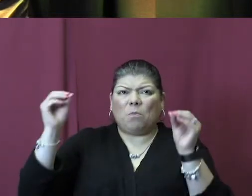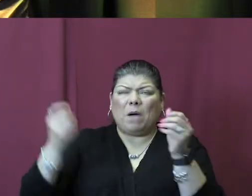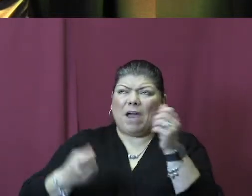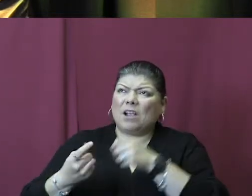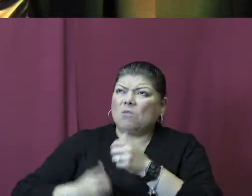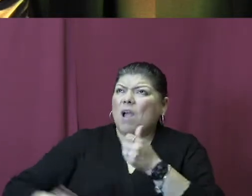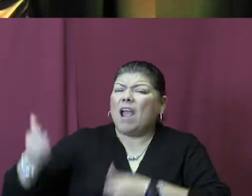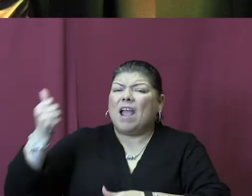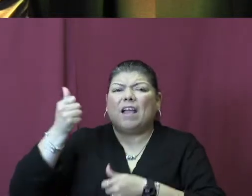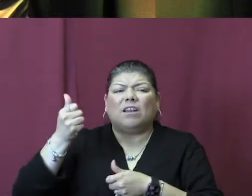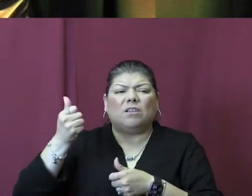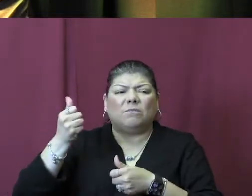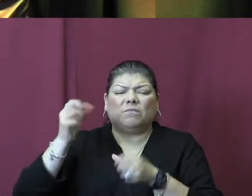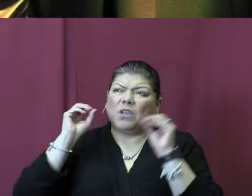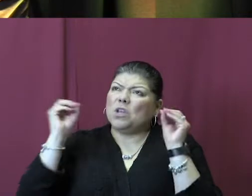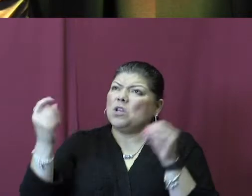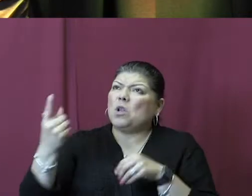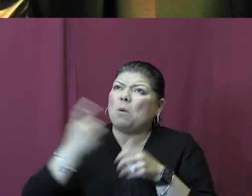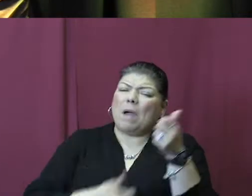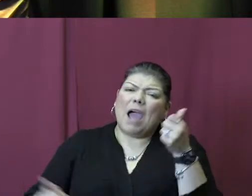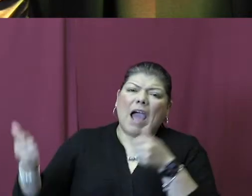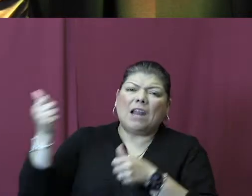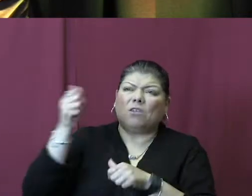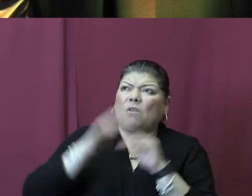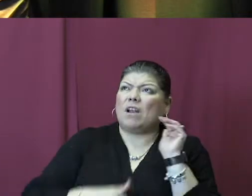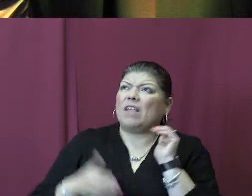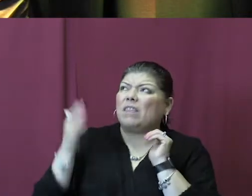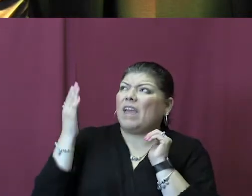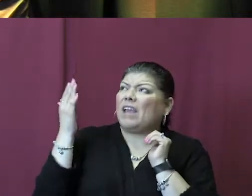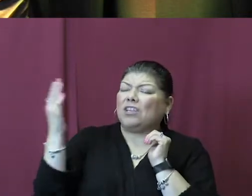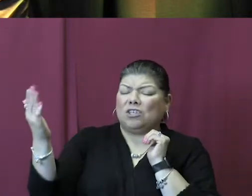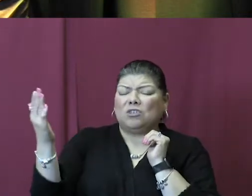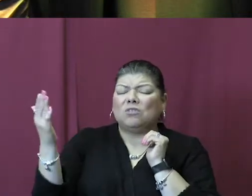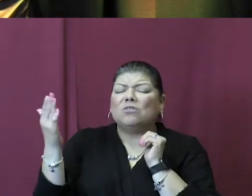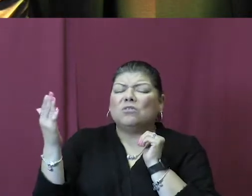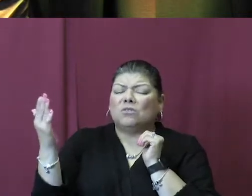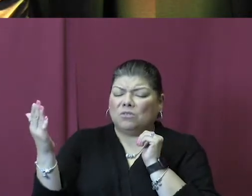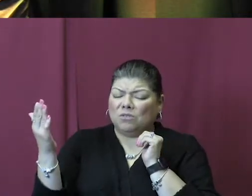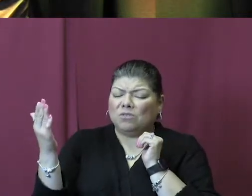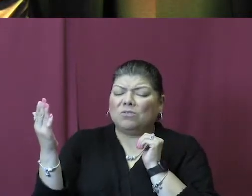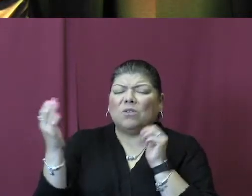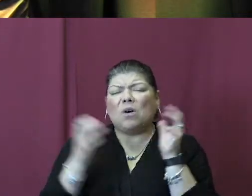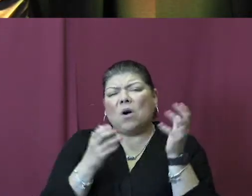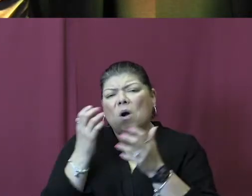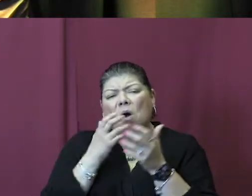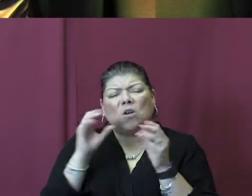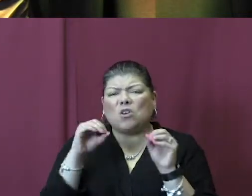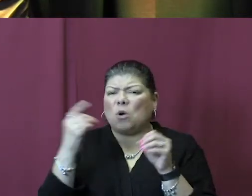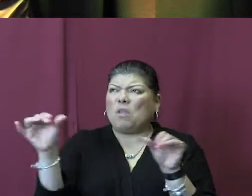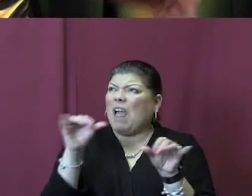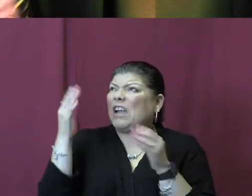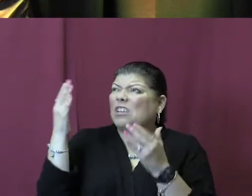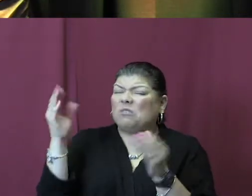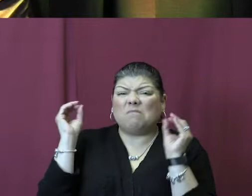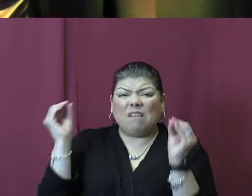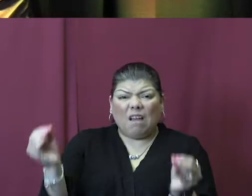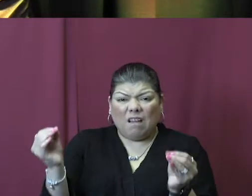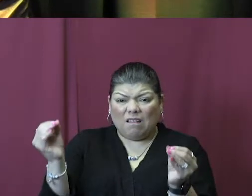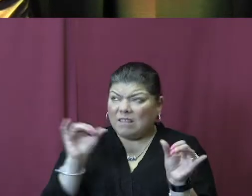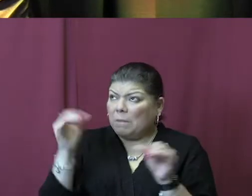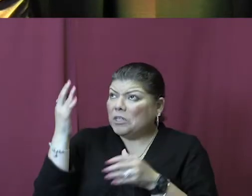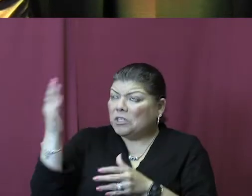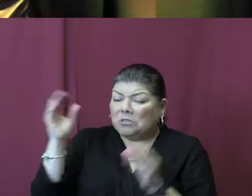greater. Nobody greater. Nobody greater than you. Nobody like you. Nobody like